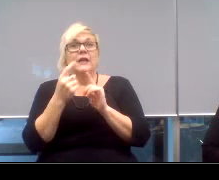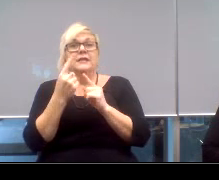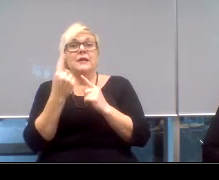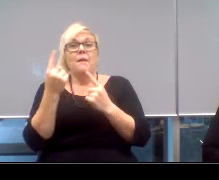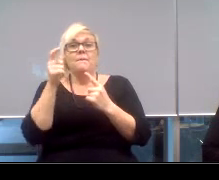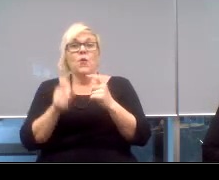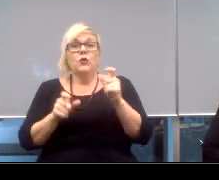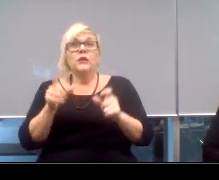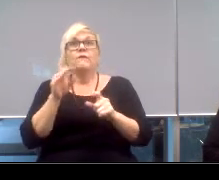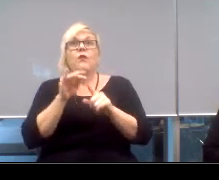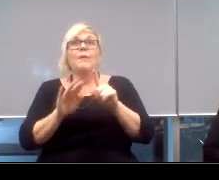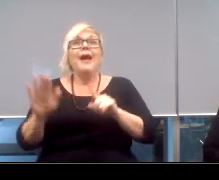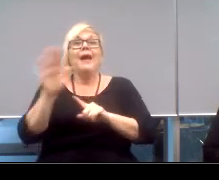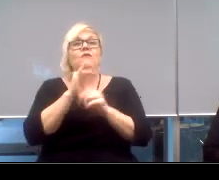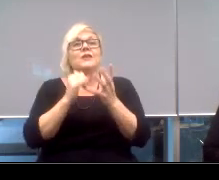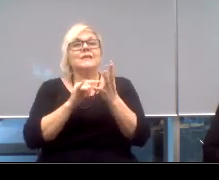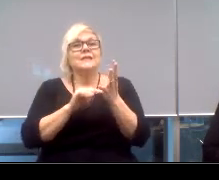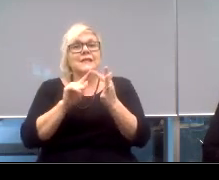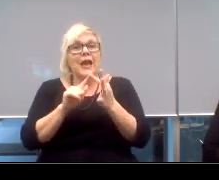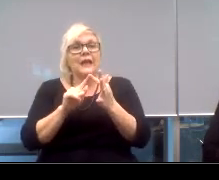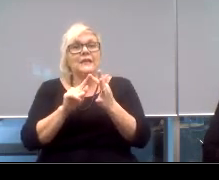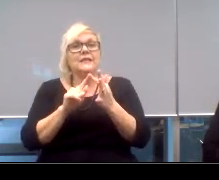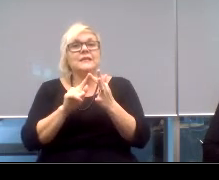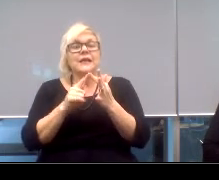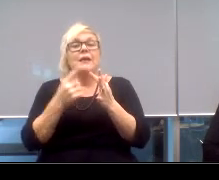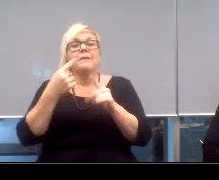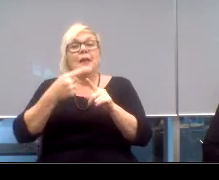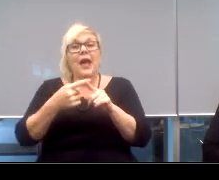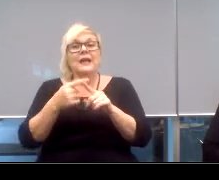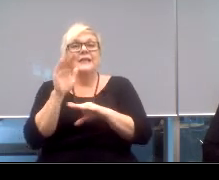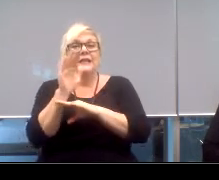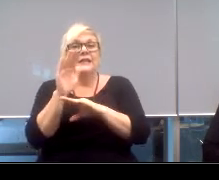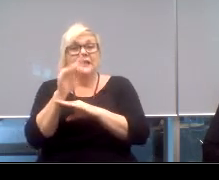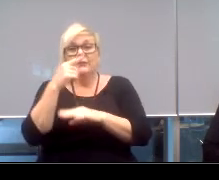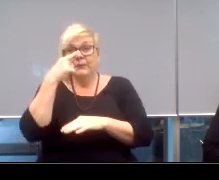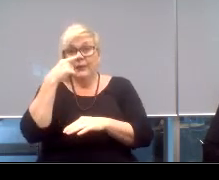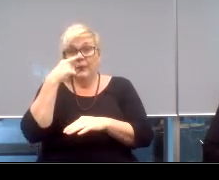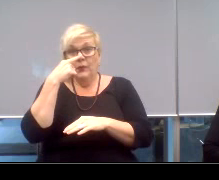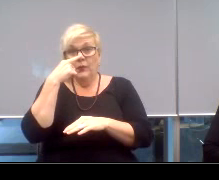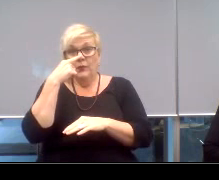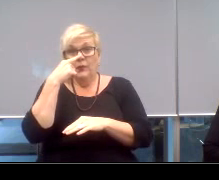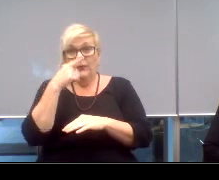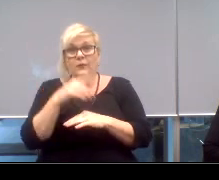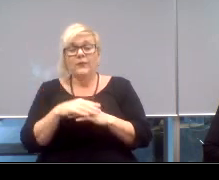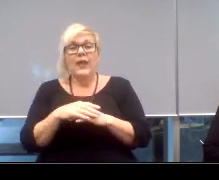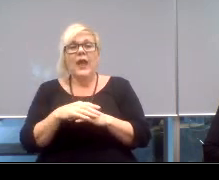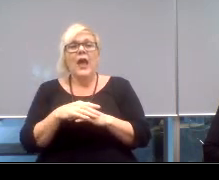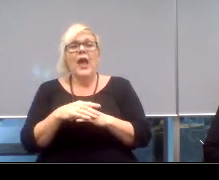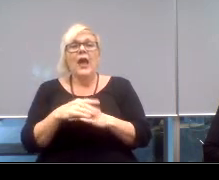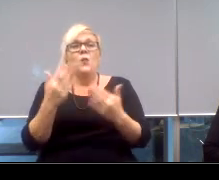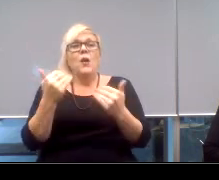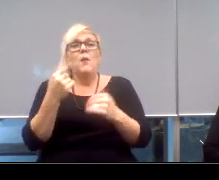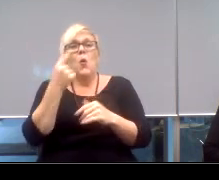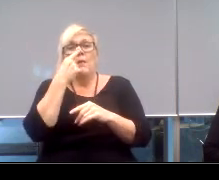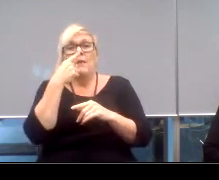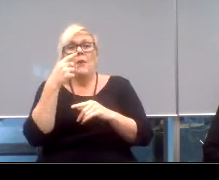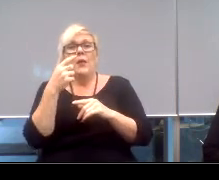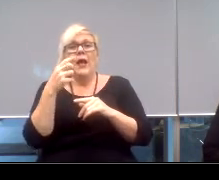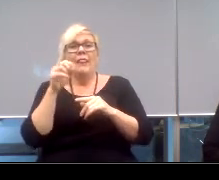territory, as well as some international visitors. Again, I acknowledge those who are particularly bridging time zones to